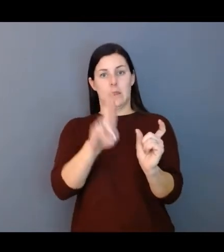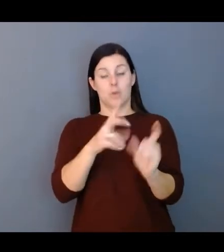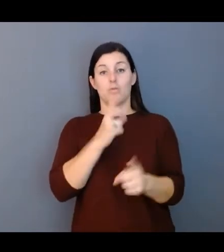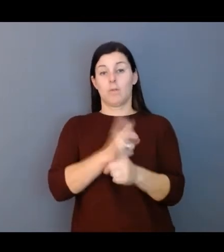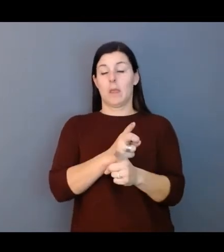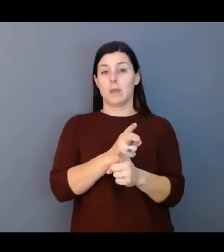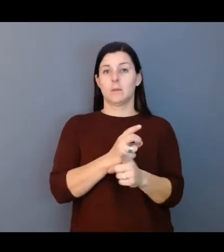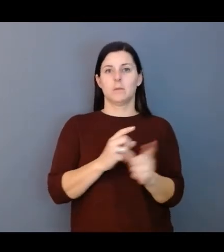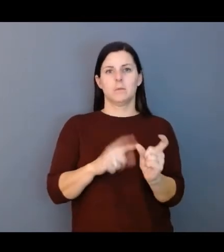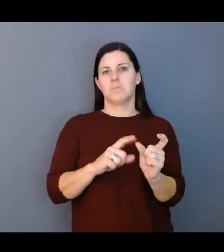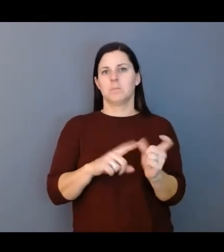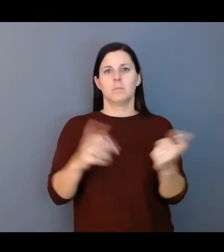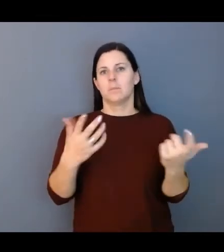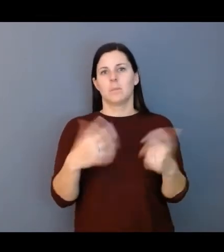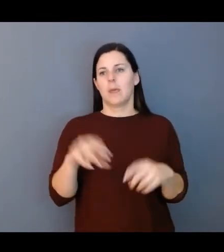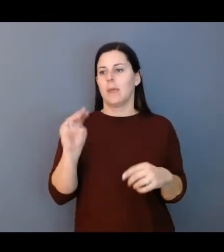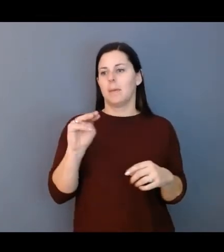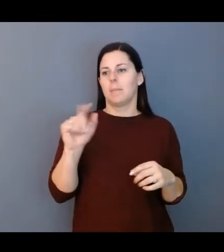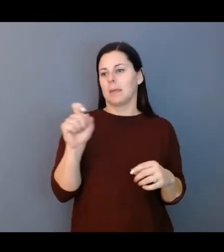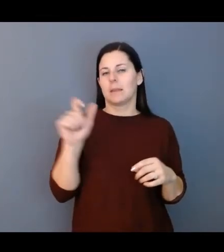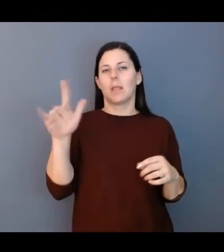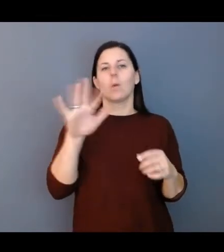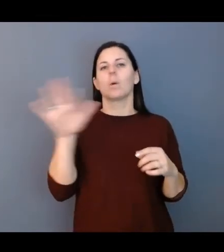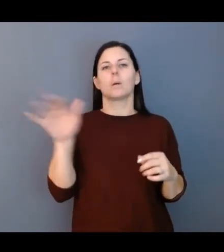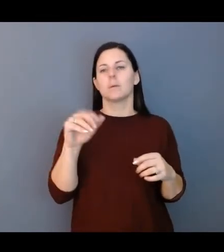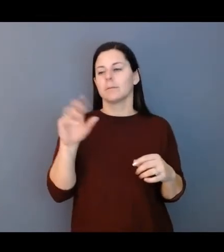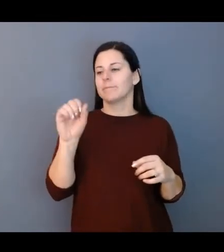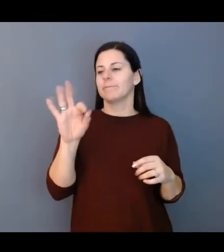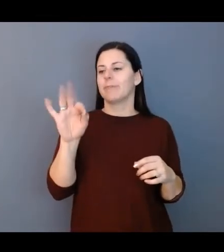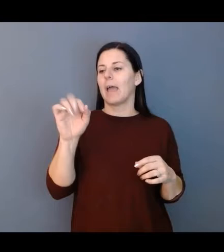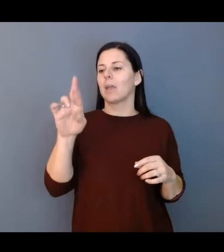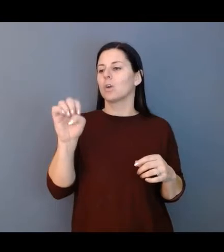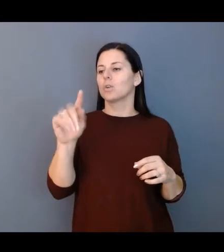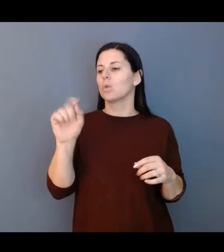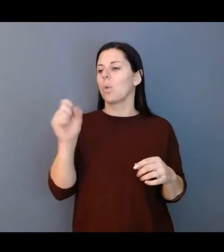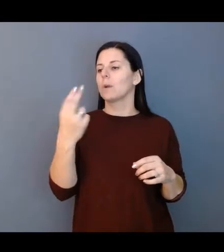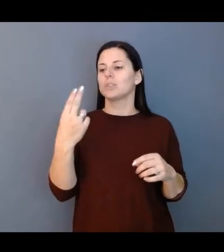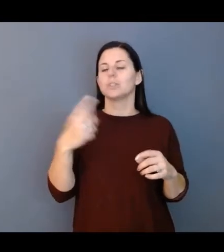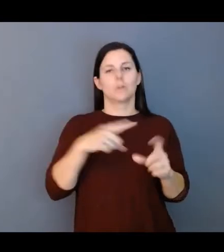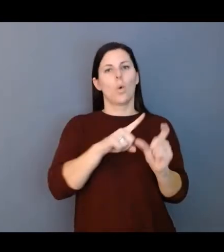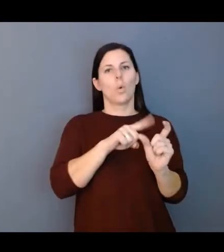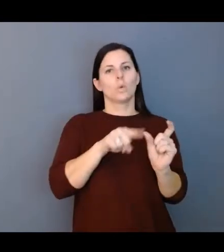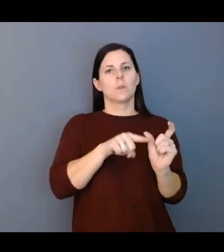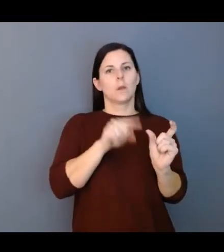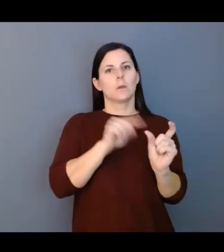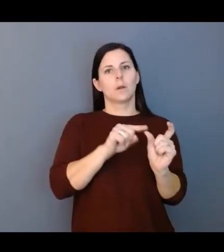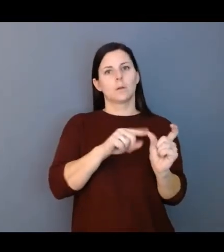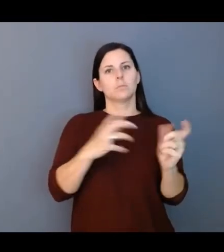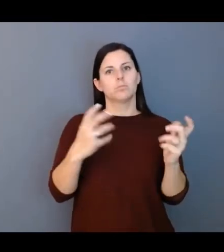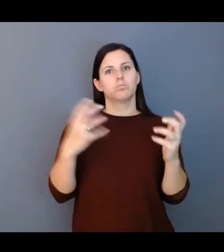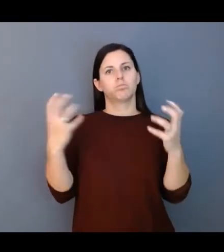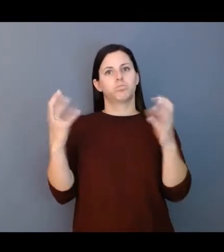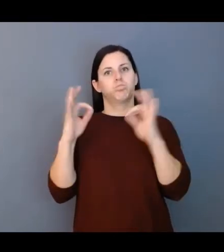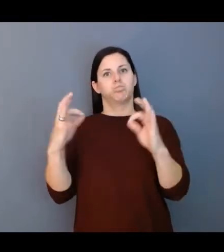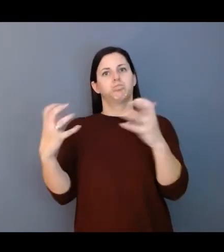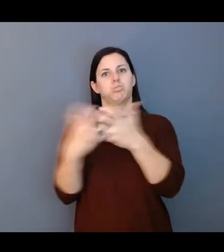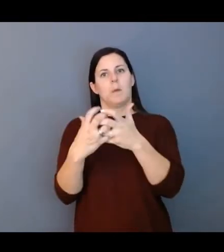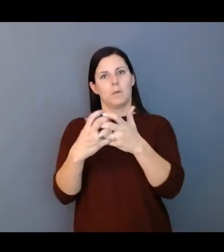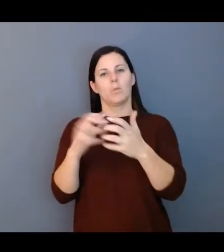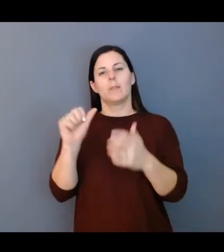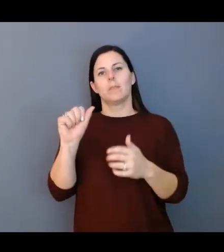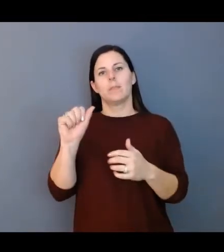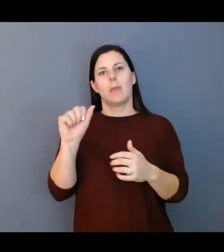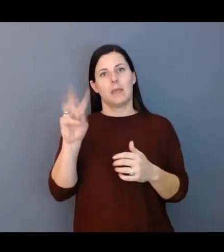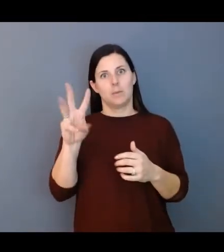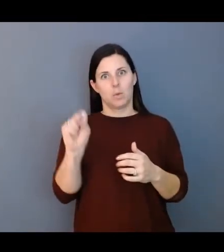are TensorFlow and PyTorch and MX and various others, and these are optimized to run on AWS and they're tested by AWS.